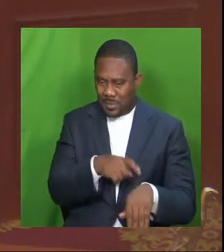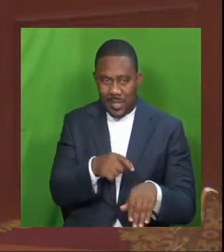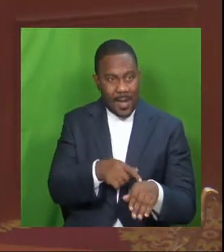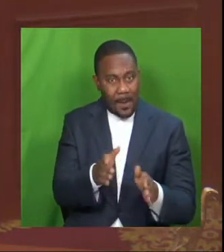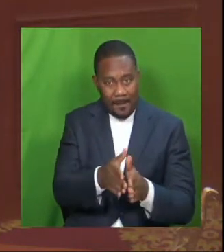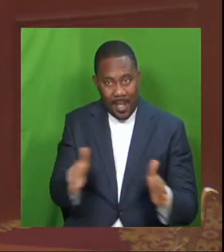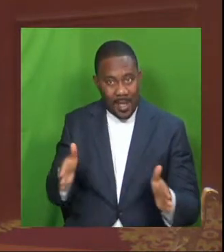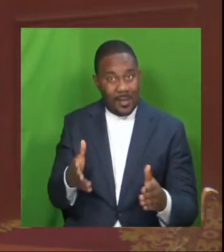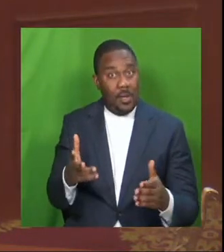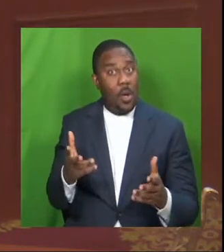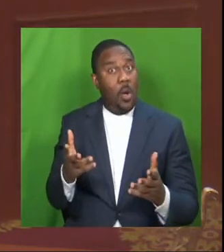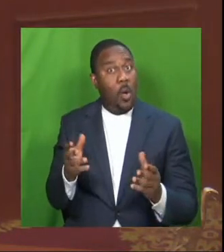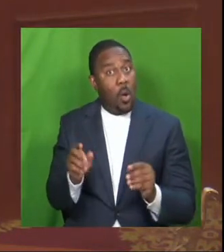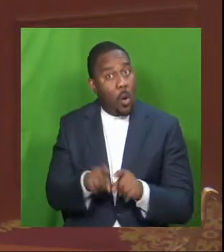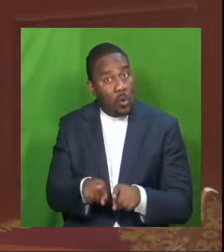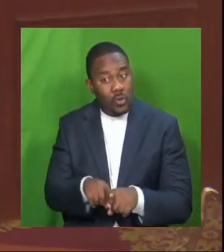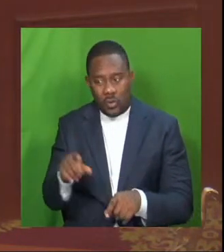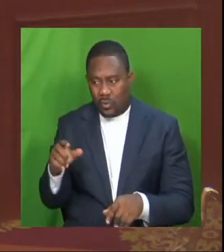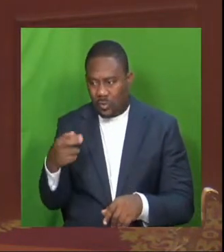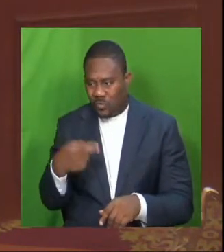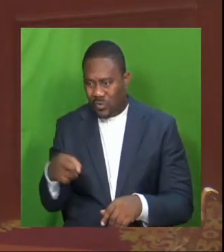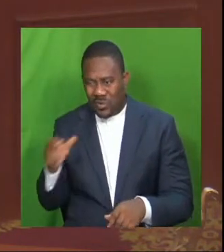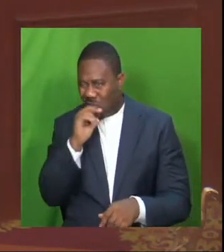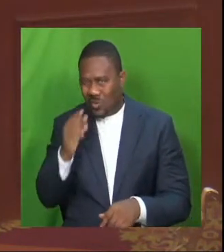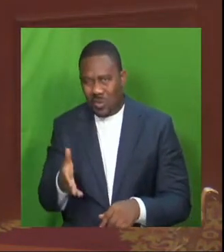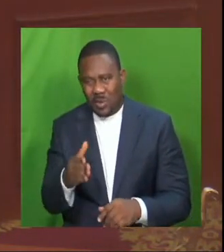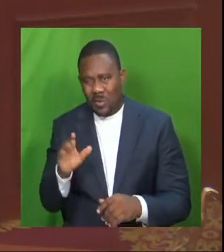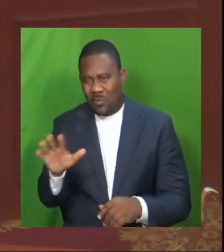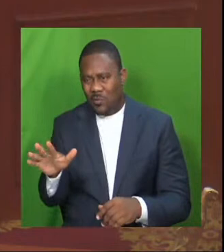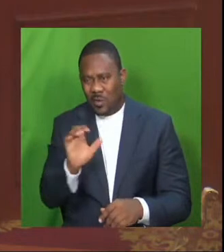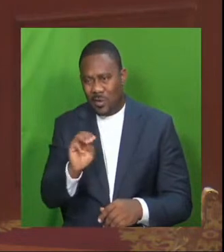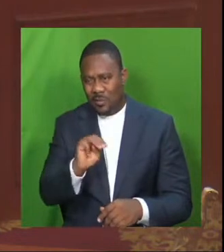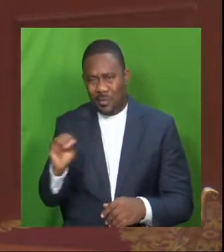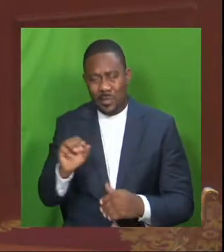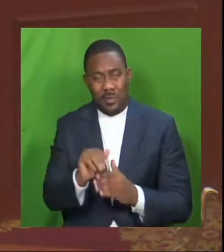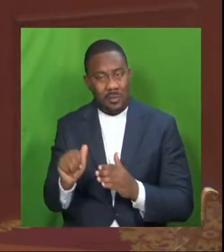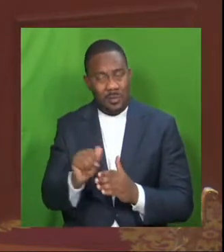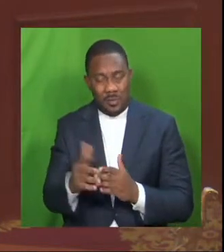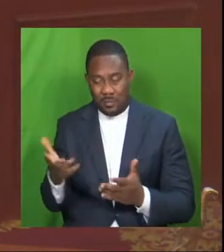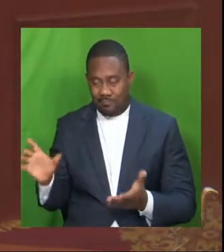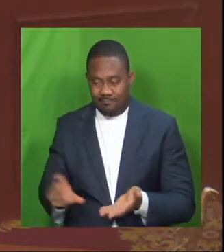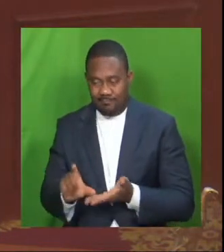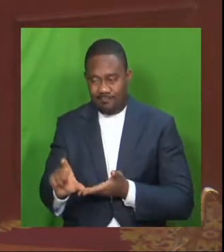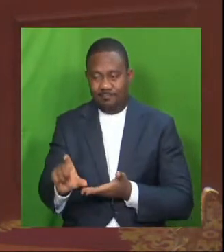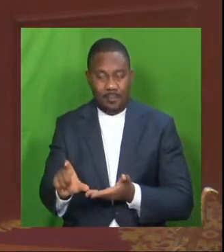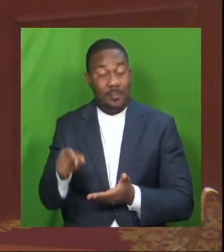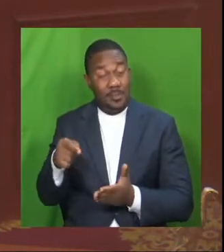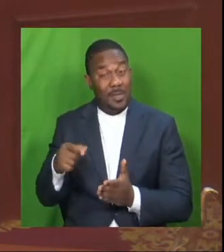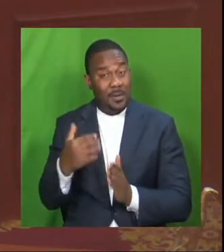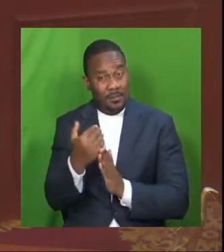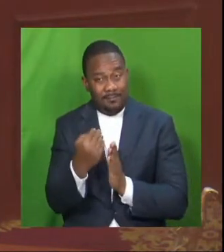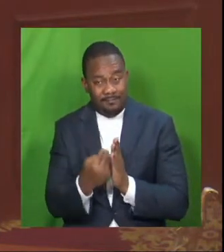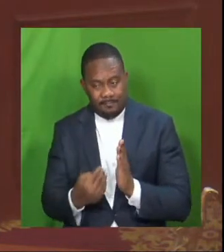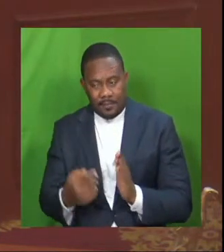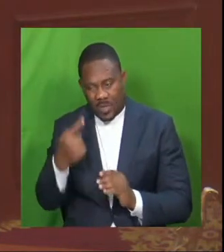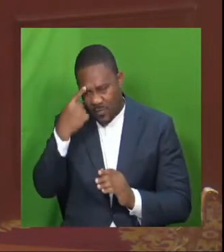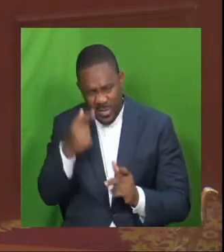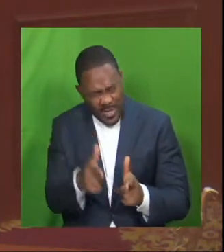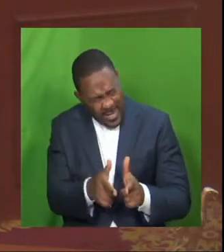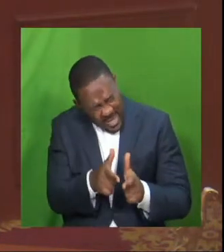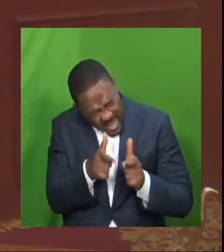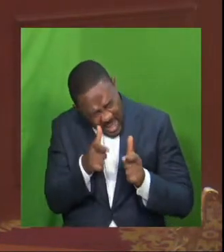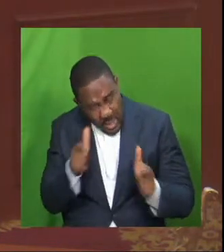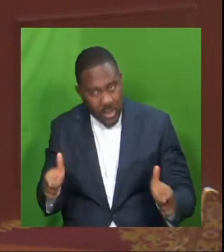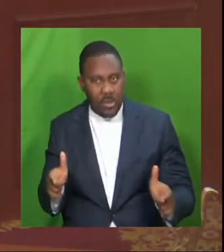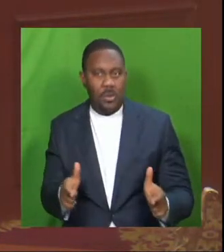resource availability, when only 500 million Ghana cedis was allocated in the budget for this massive,